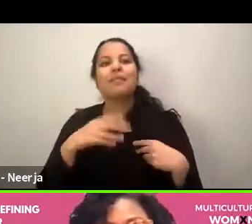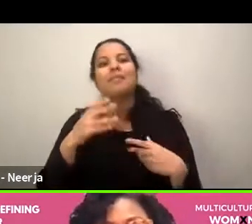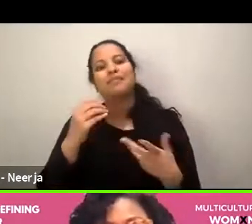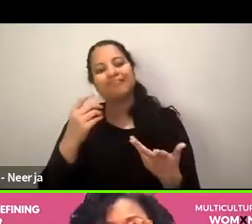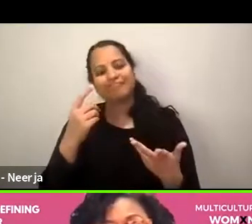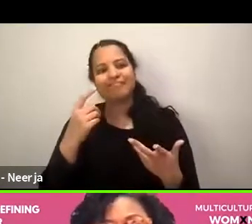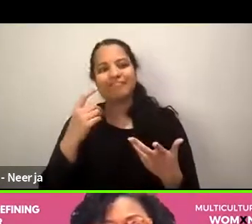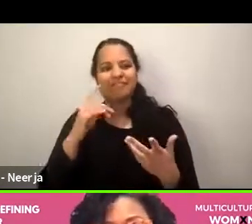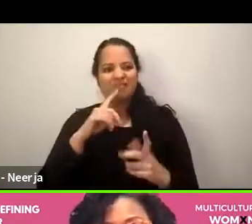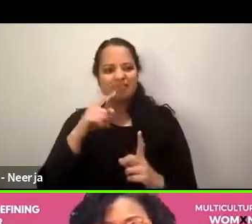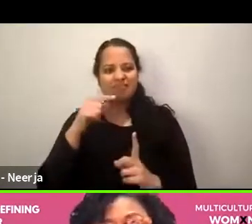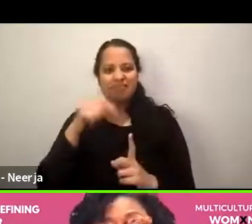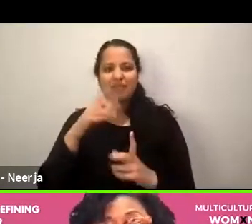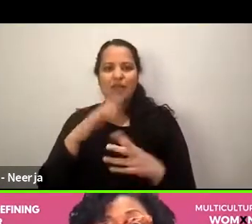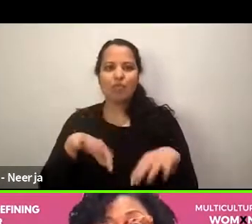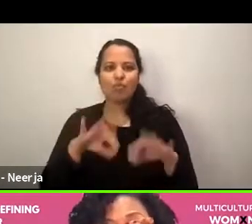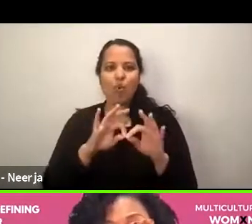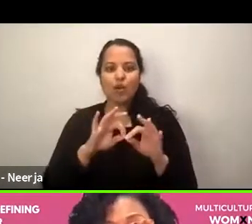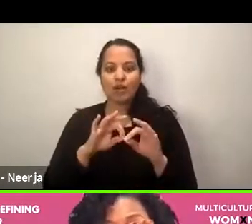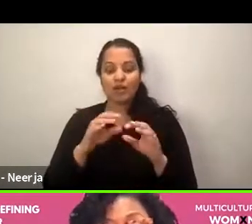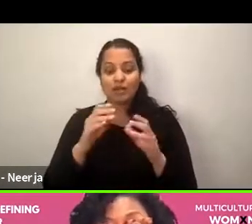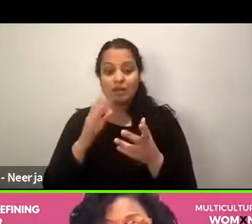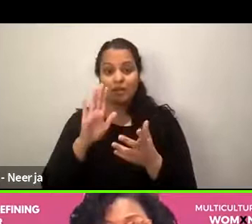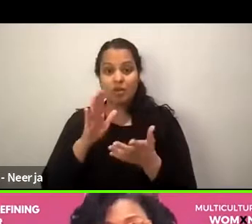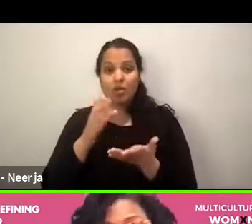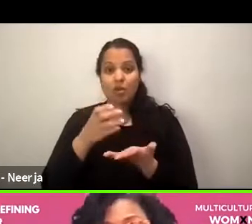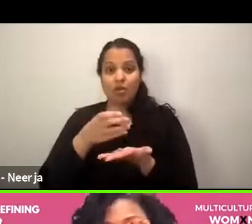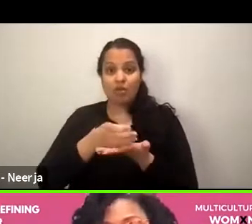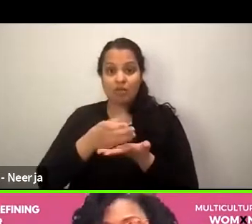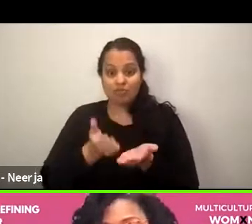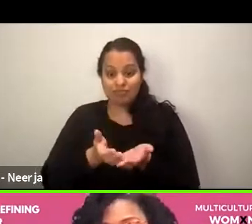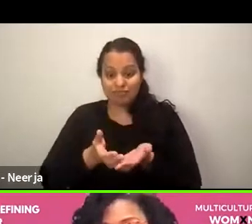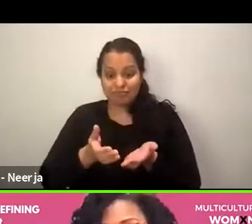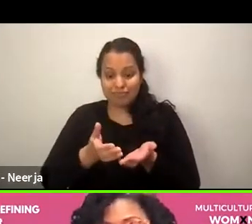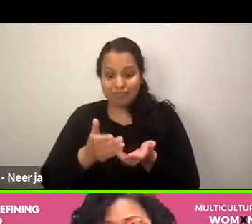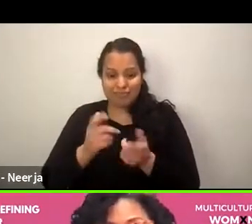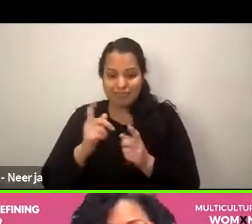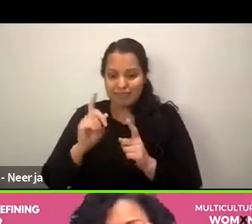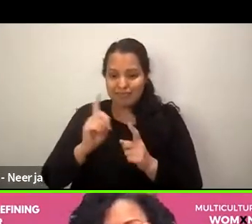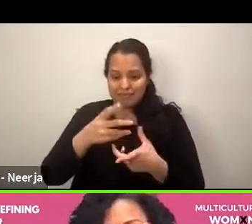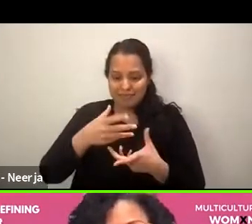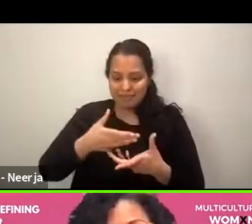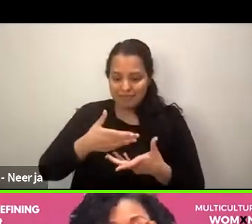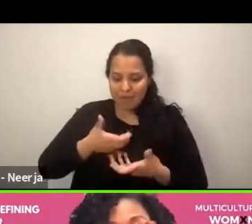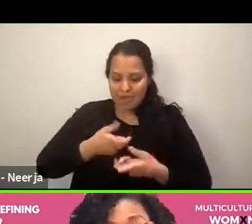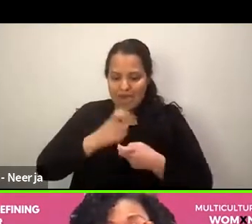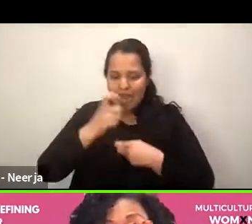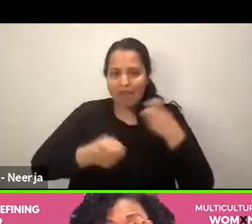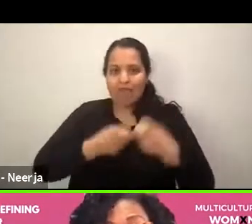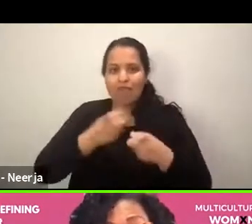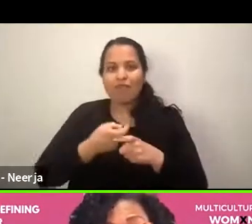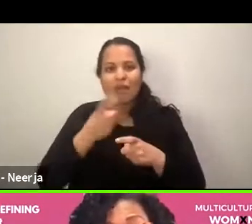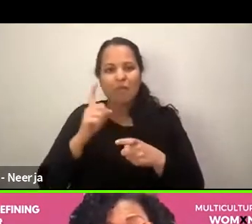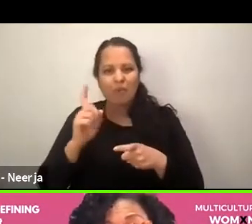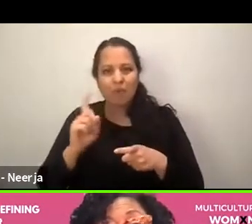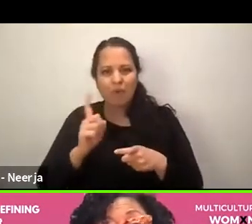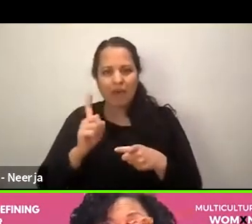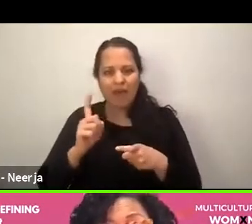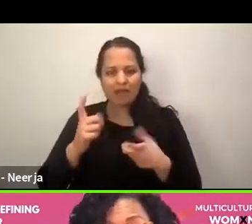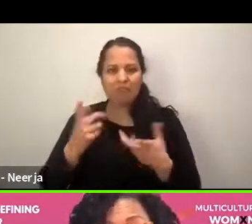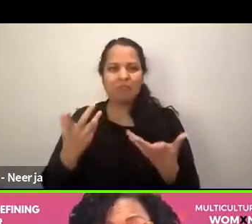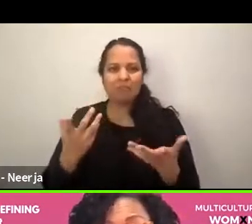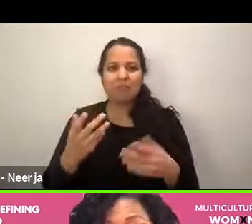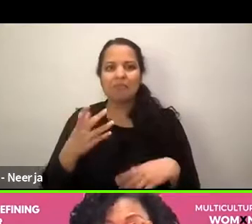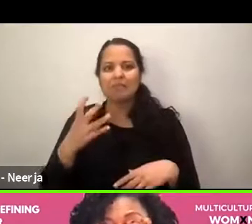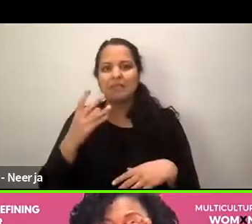serving from your saucer and not your cup. So, from a L'Oreal perspective, we've been very, very busy. I am so